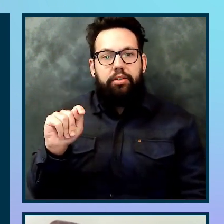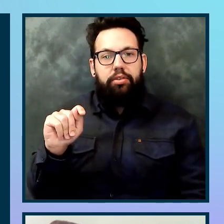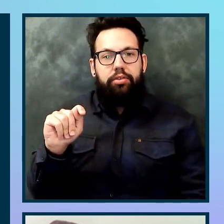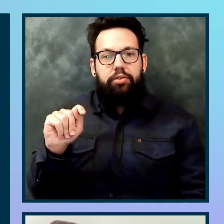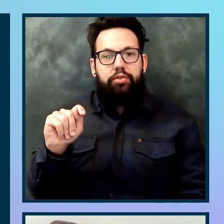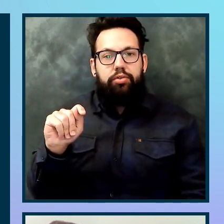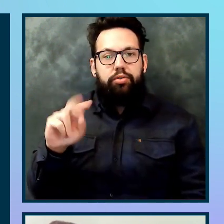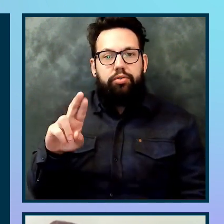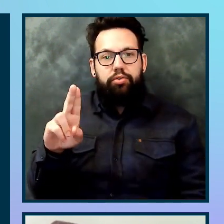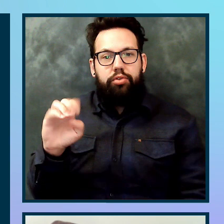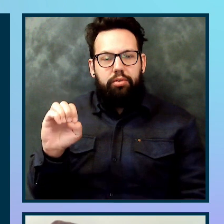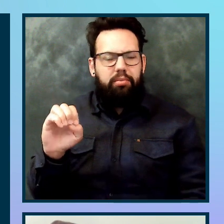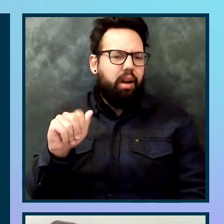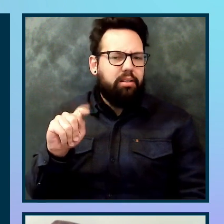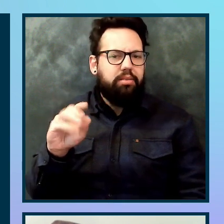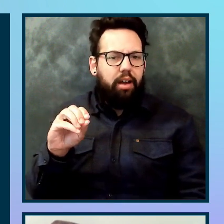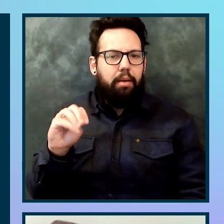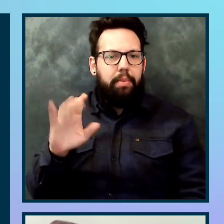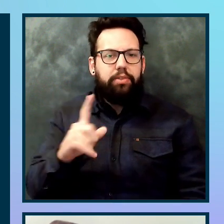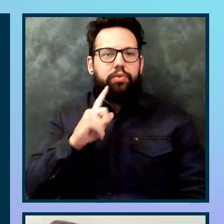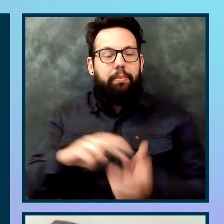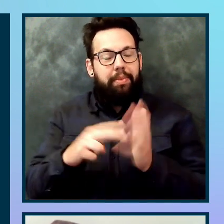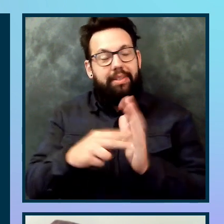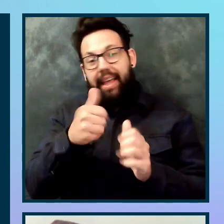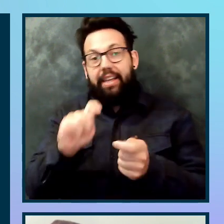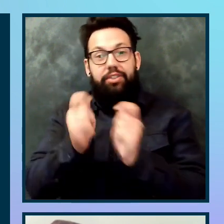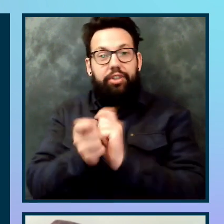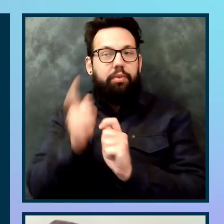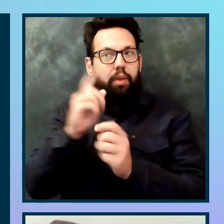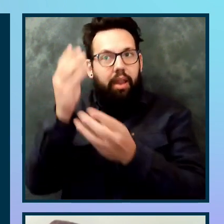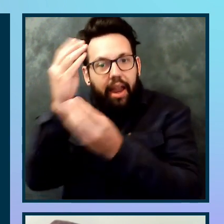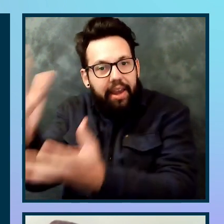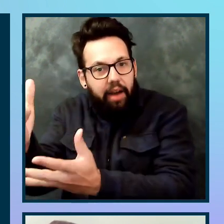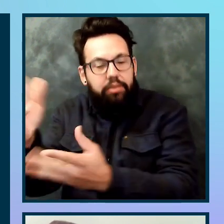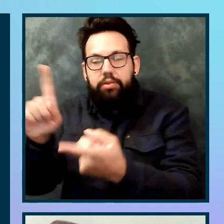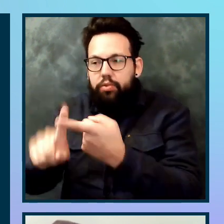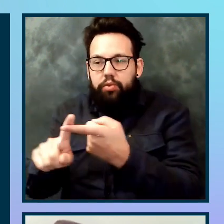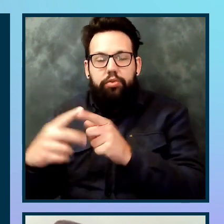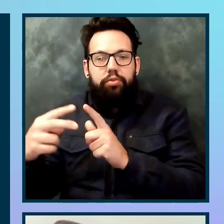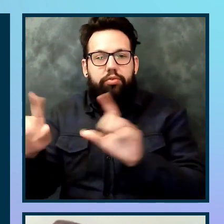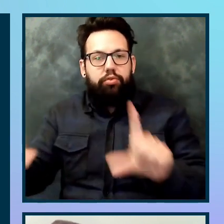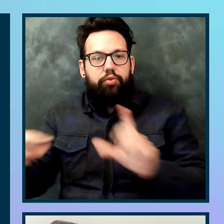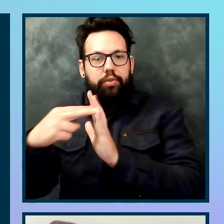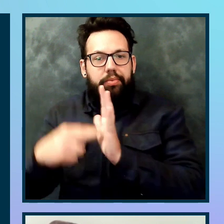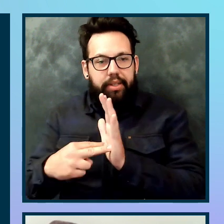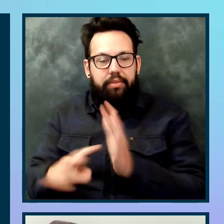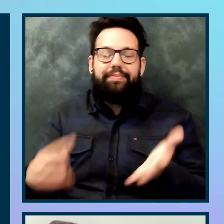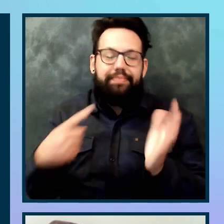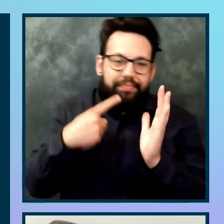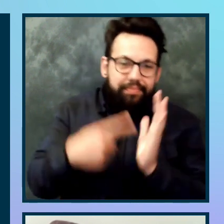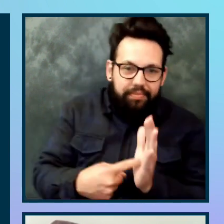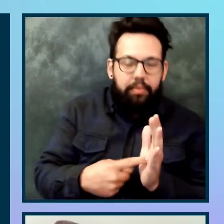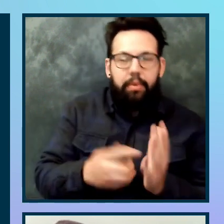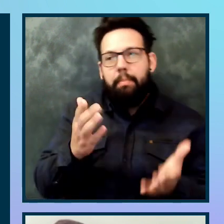reader. And that's kind of important here because say if we had an upload progress, sometimes we might want to tell the screen